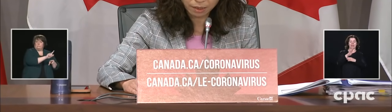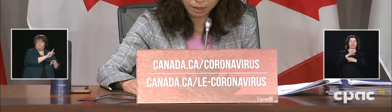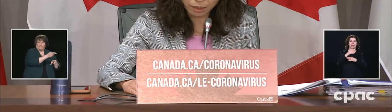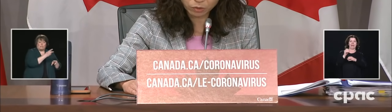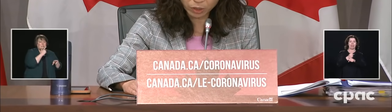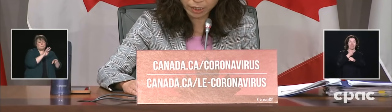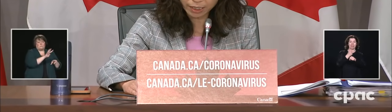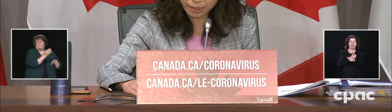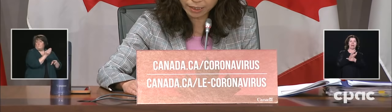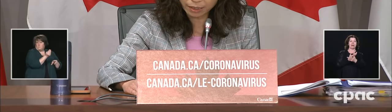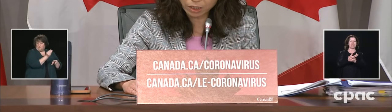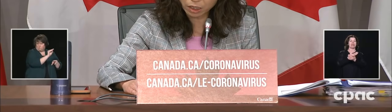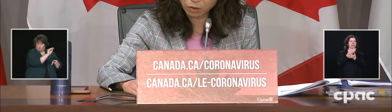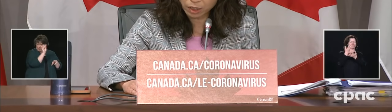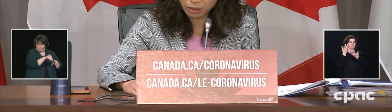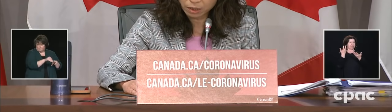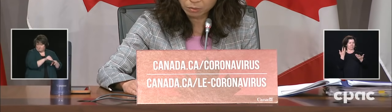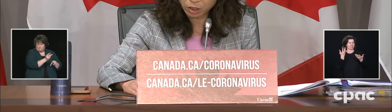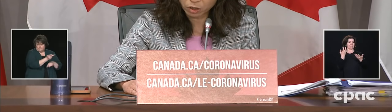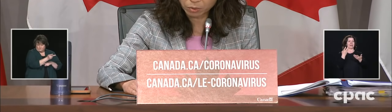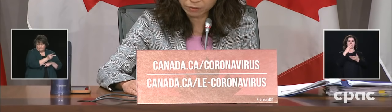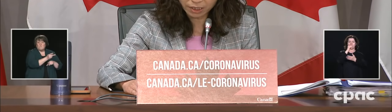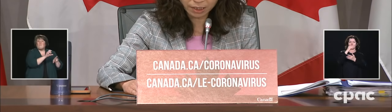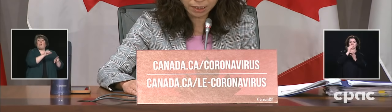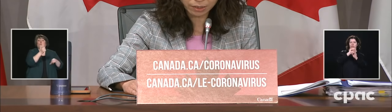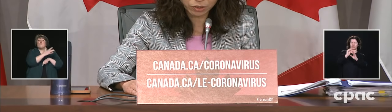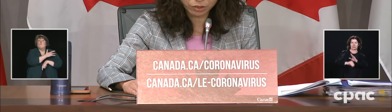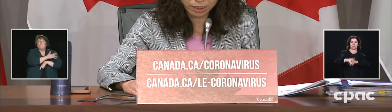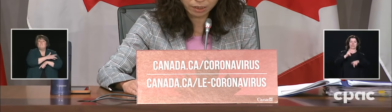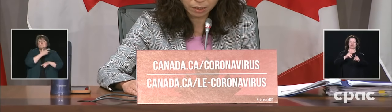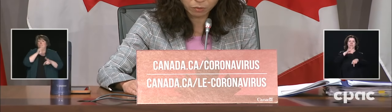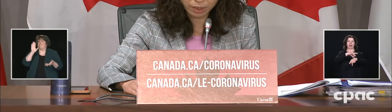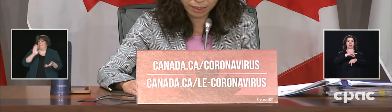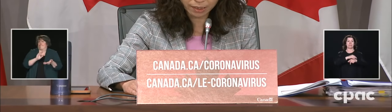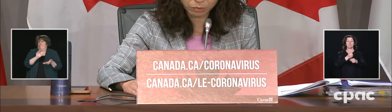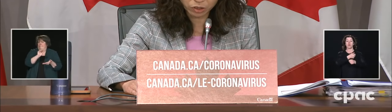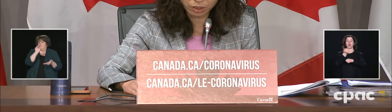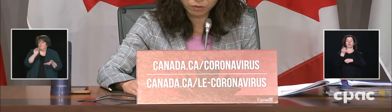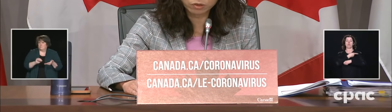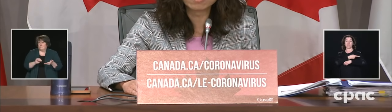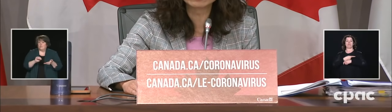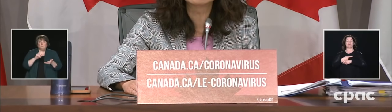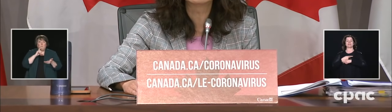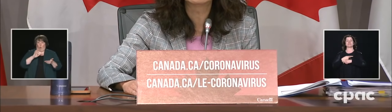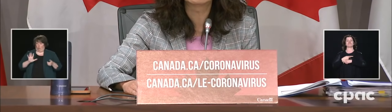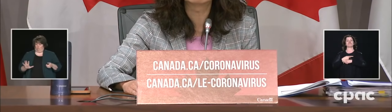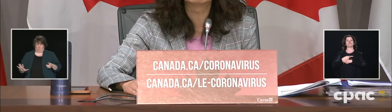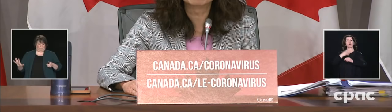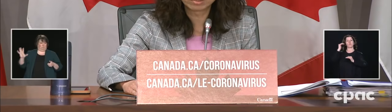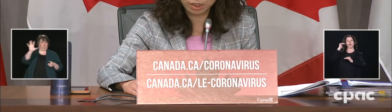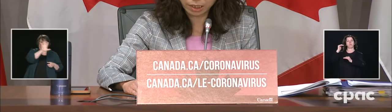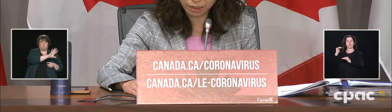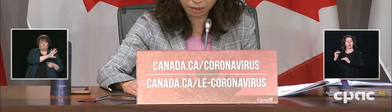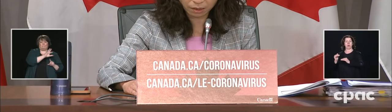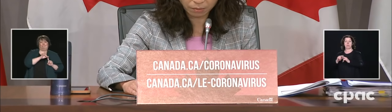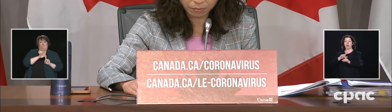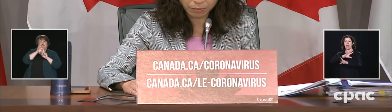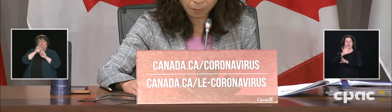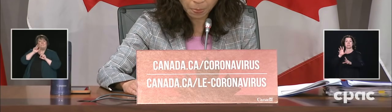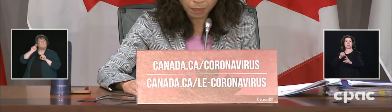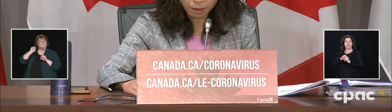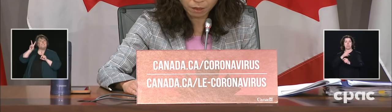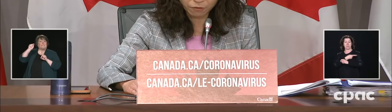cases. Elsewhere, case counts are lower, but all provinces and territories, with the exception of Nunavut, have reported